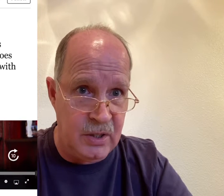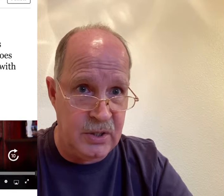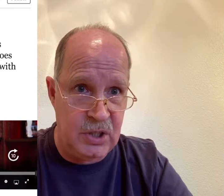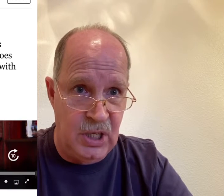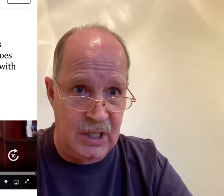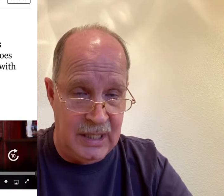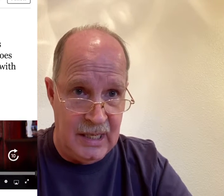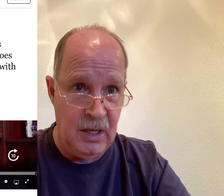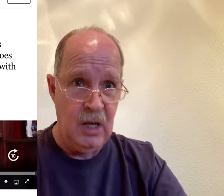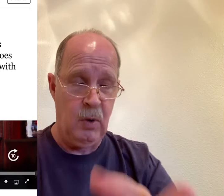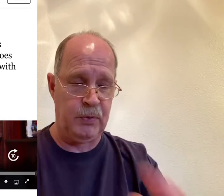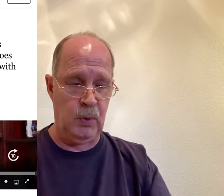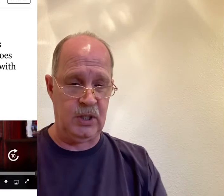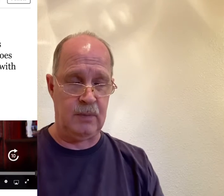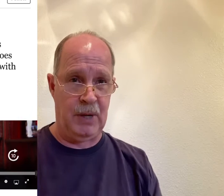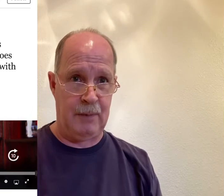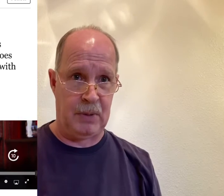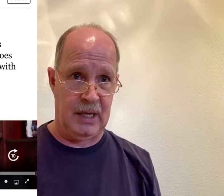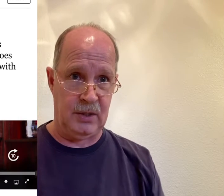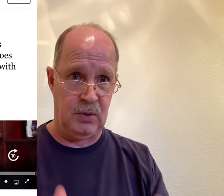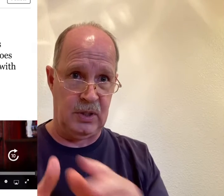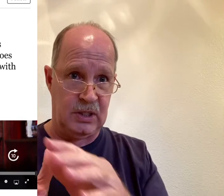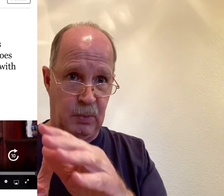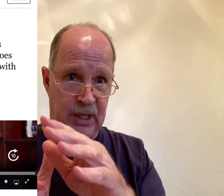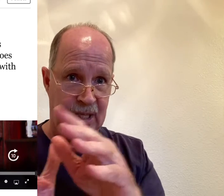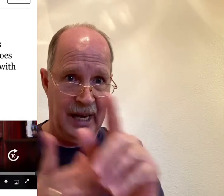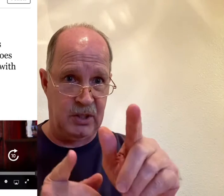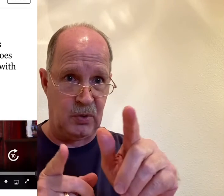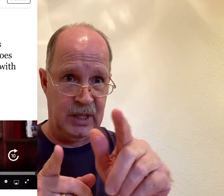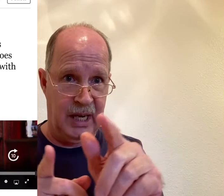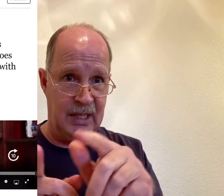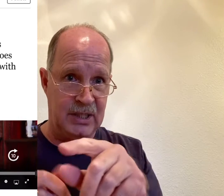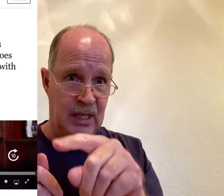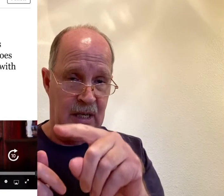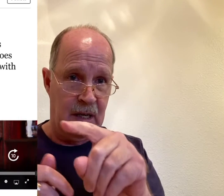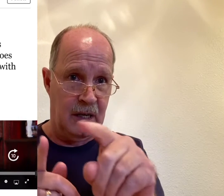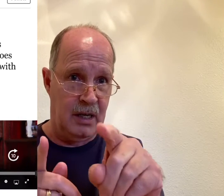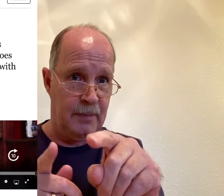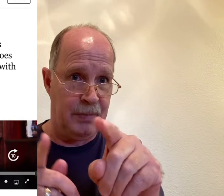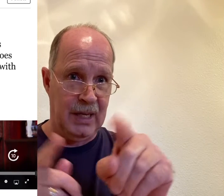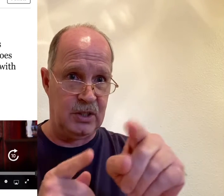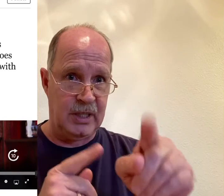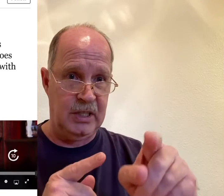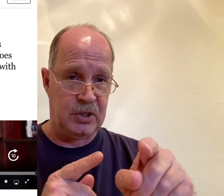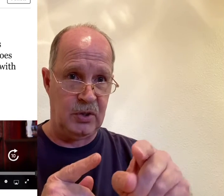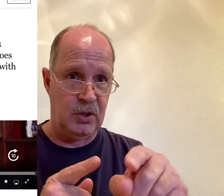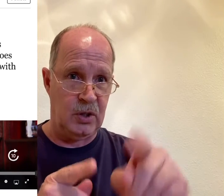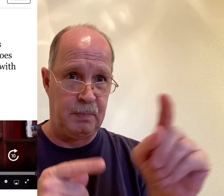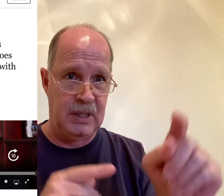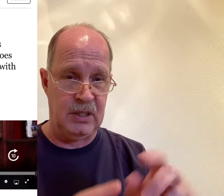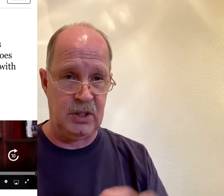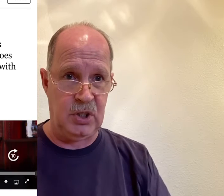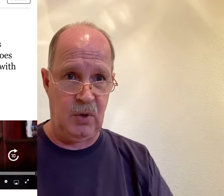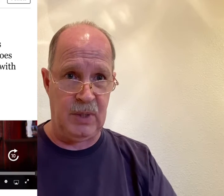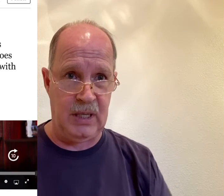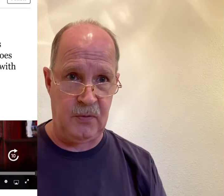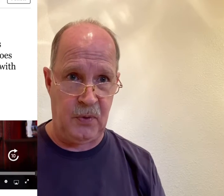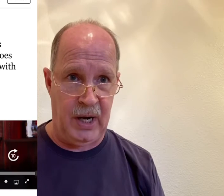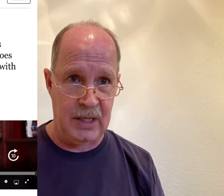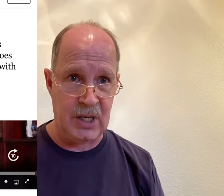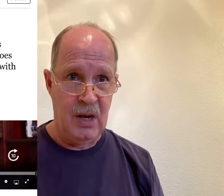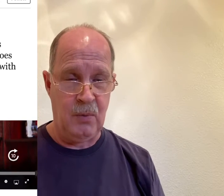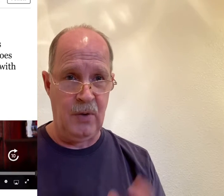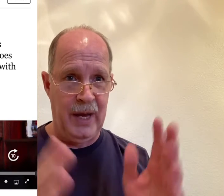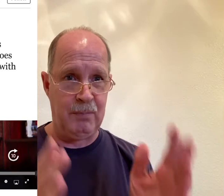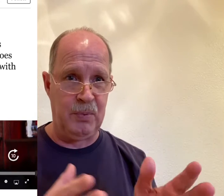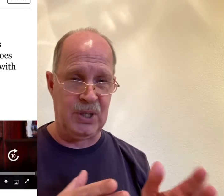he could to shut it down. What the Russian pipeline doing is bringing natural gas into Eastern Europe and into Germany and